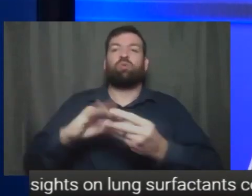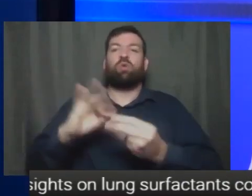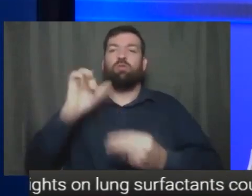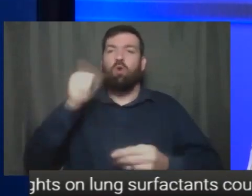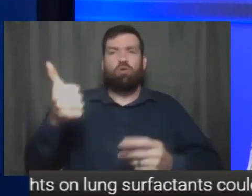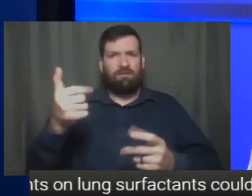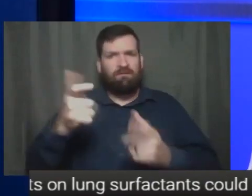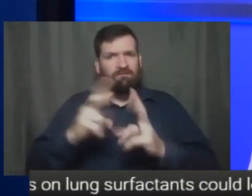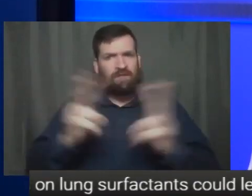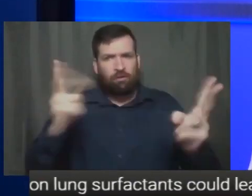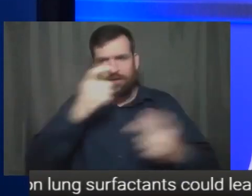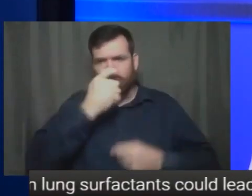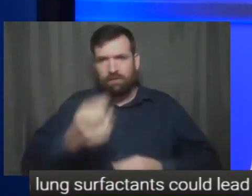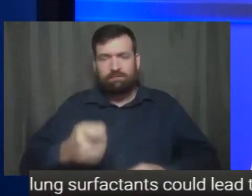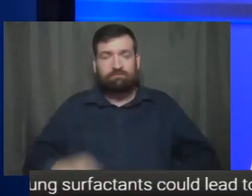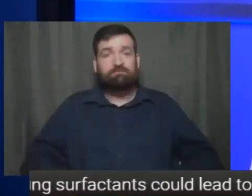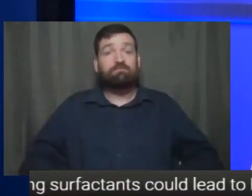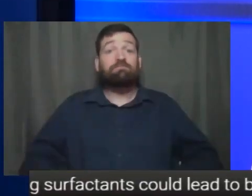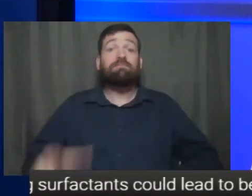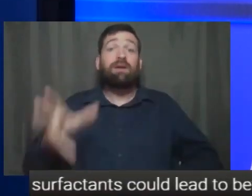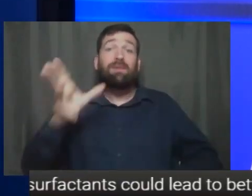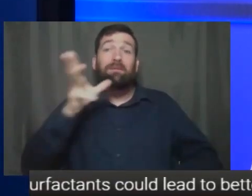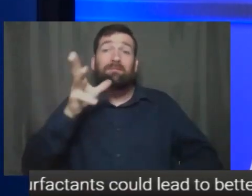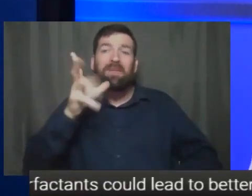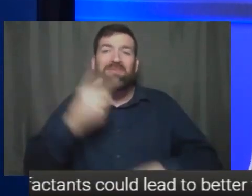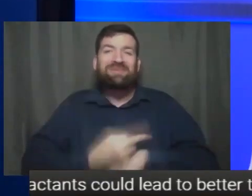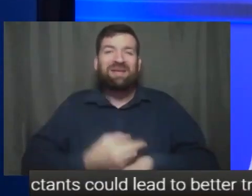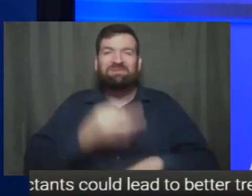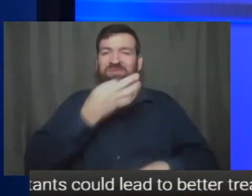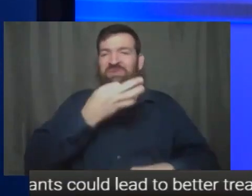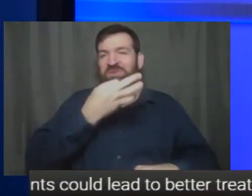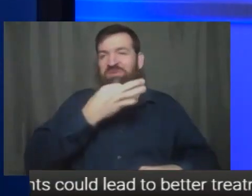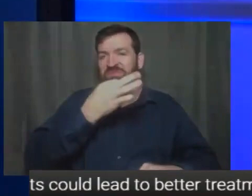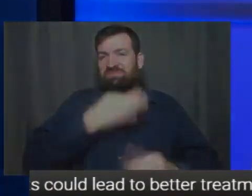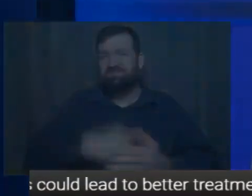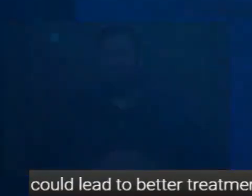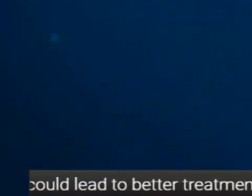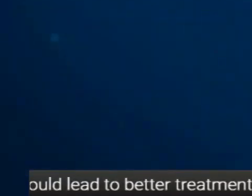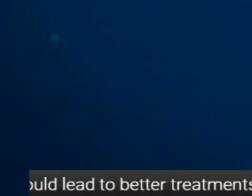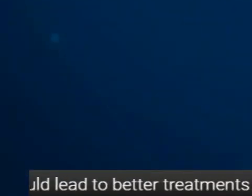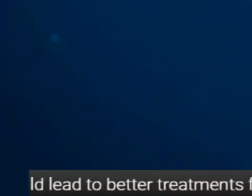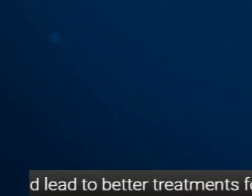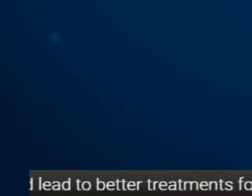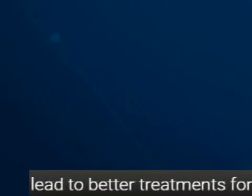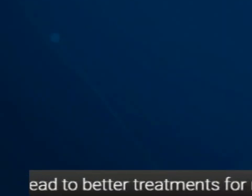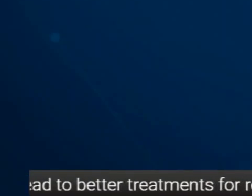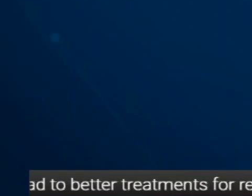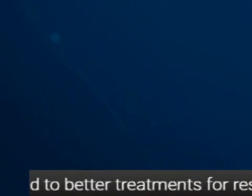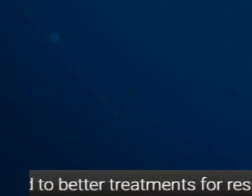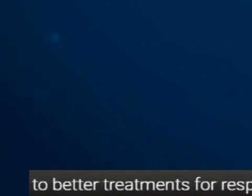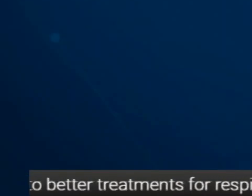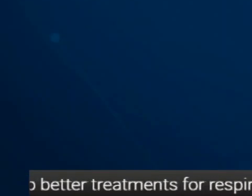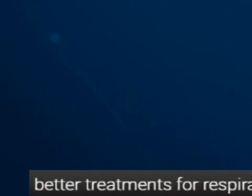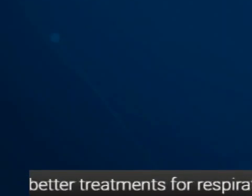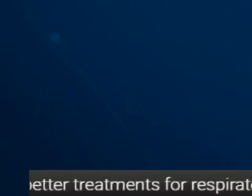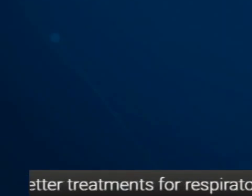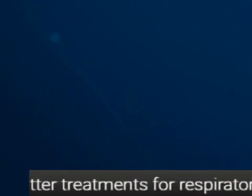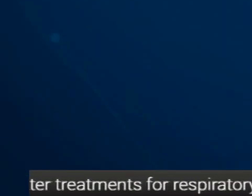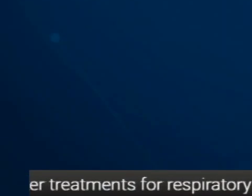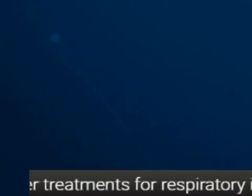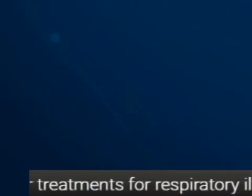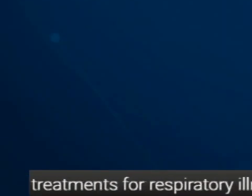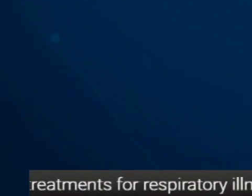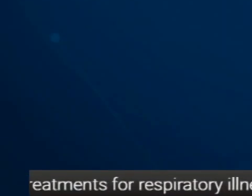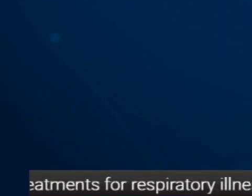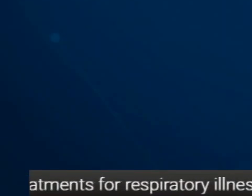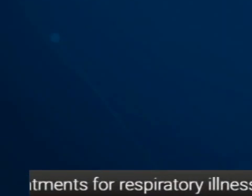interesting. Okay, we got Mother's Day. It's just around the corner. But who's counting? I've already told my kids to start getting ready for Mother's Day. So here is